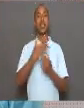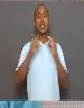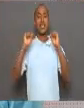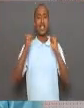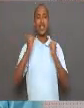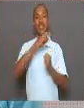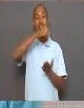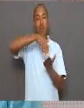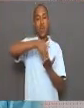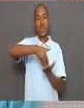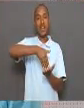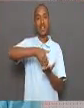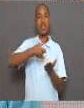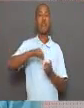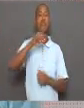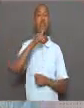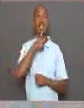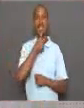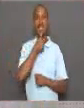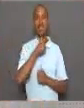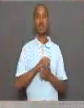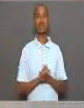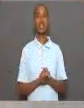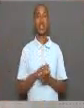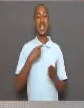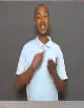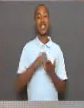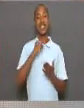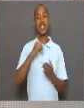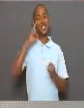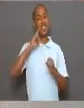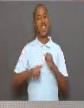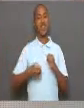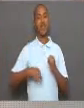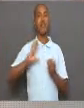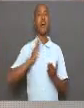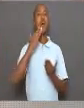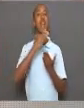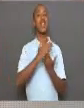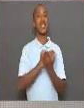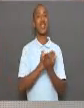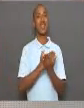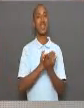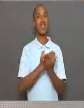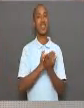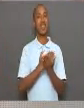and weakness of acids. This brings us to the end of our lesson.